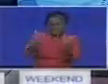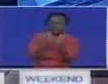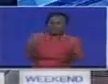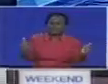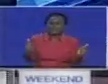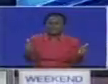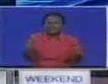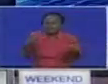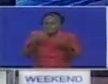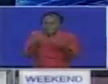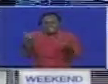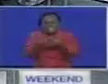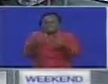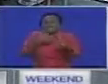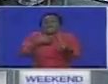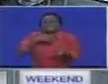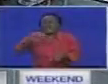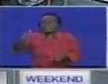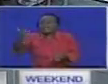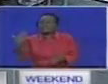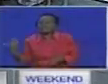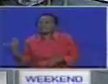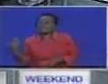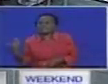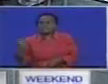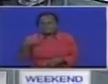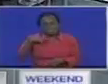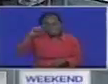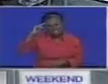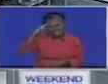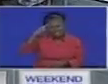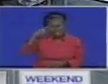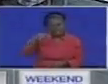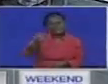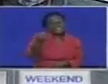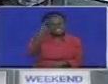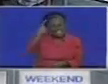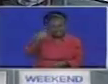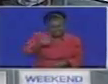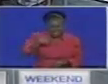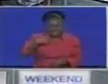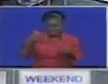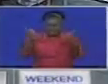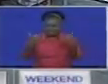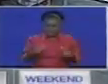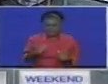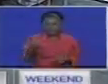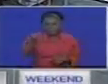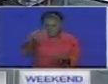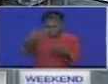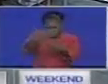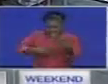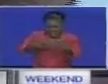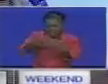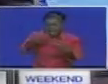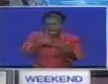then there were other papers that were sneaked in. I think people have not understood what that paper contained. That paper was